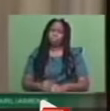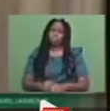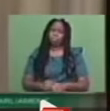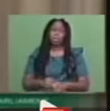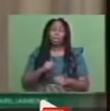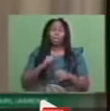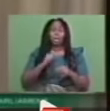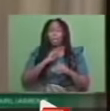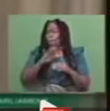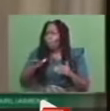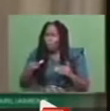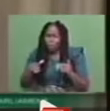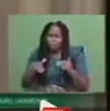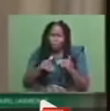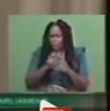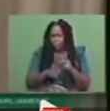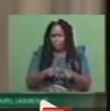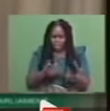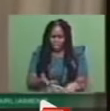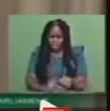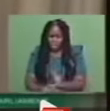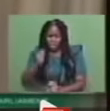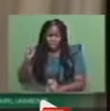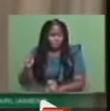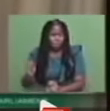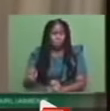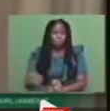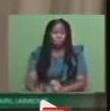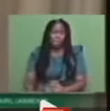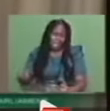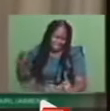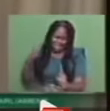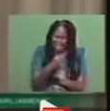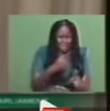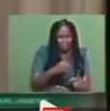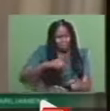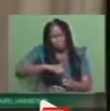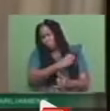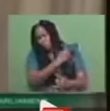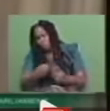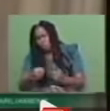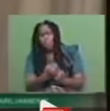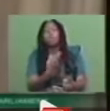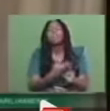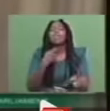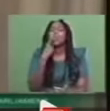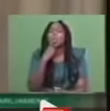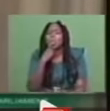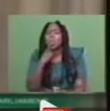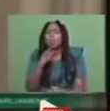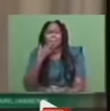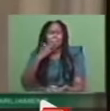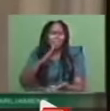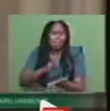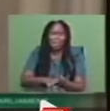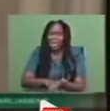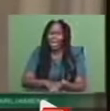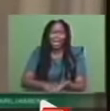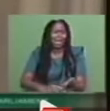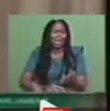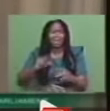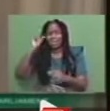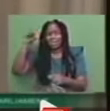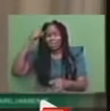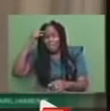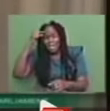incompetent, uncaring, and incompetent, intellectually bankrupt administration. There has never been a